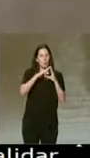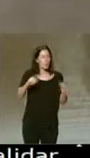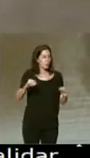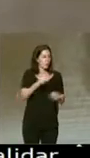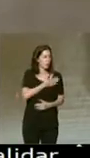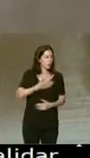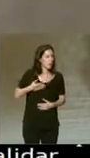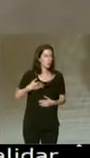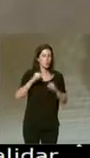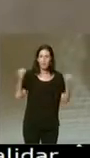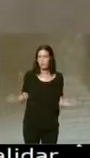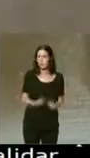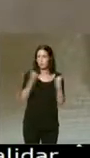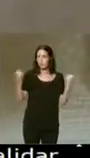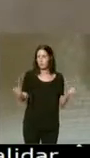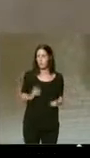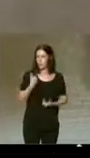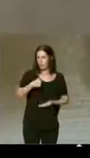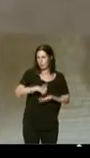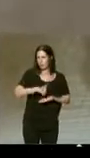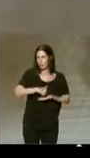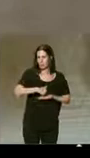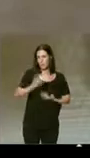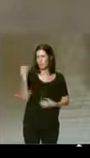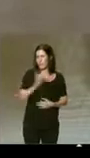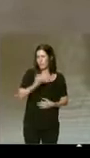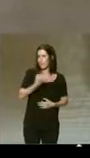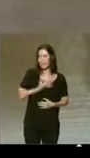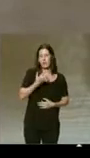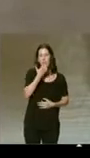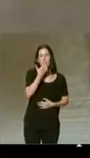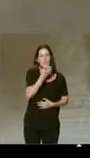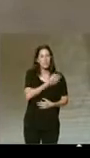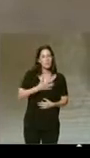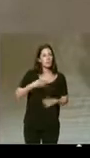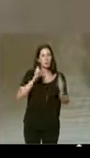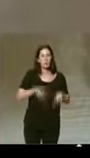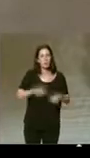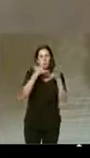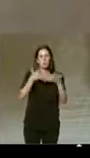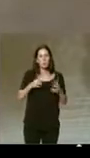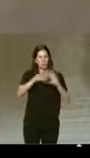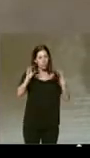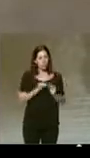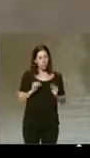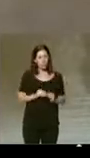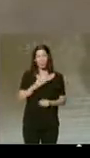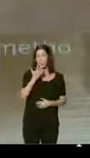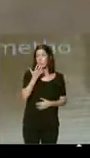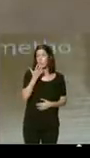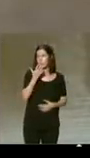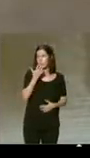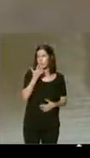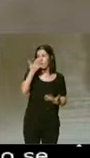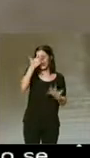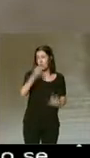method. We want to issue our works, and this is something that they demand from us when you want to issue your